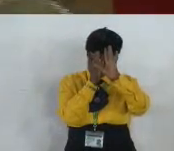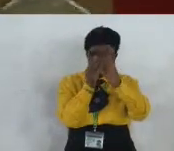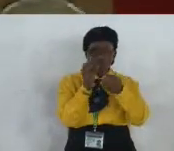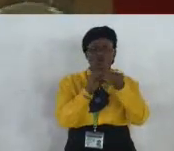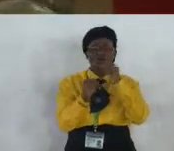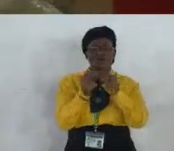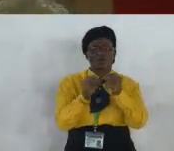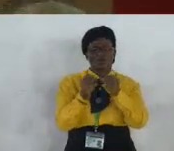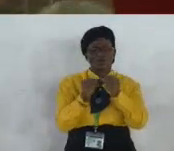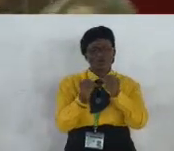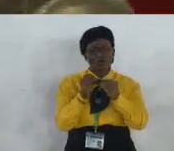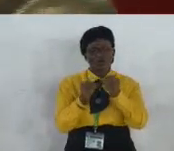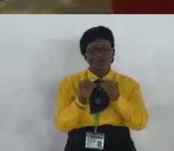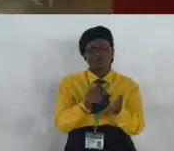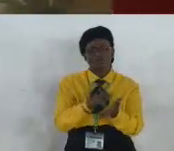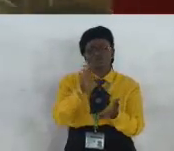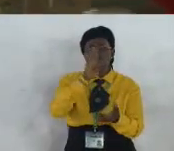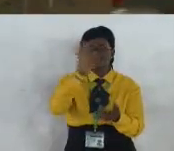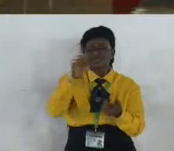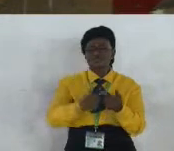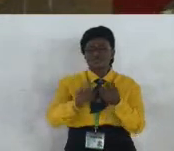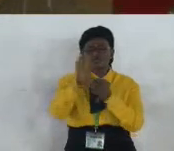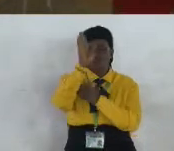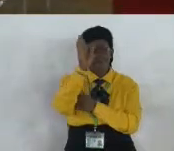Oh, glory be to God.